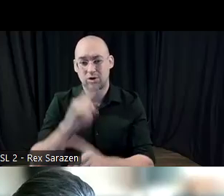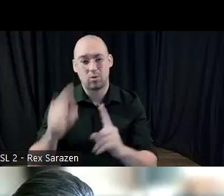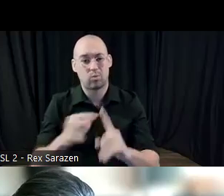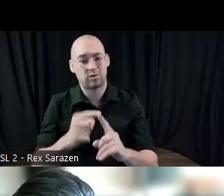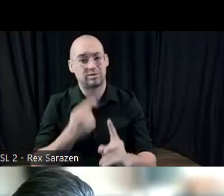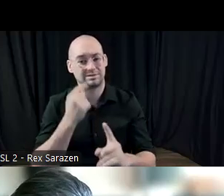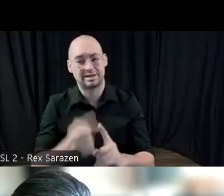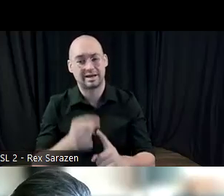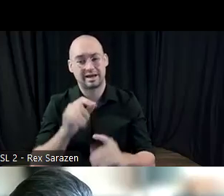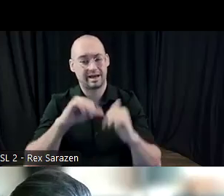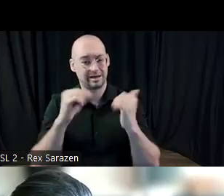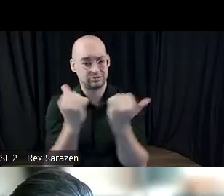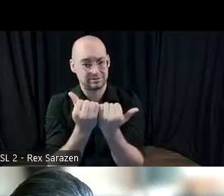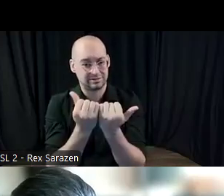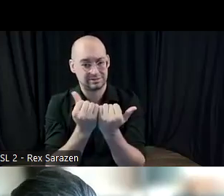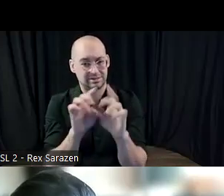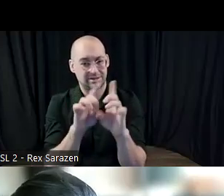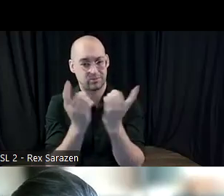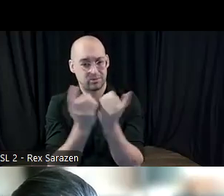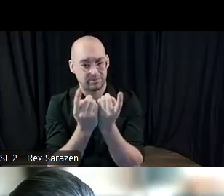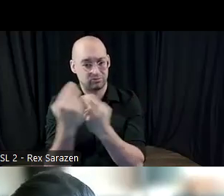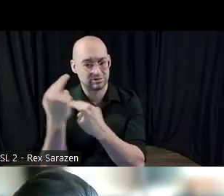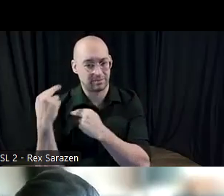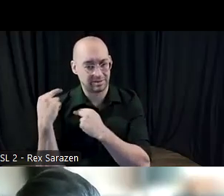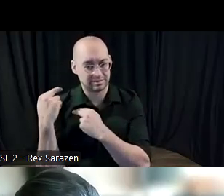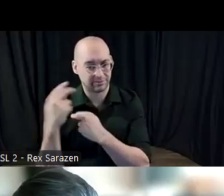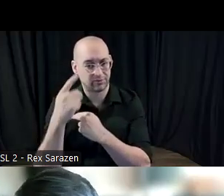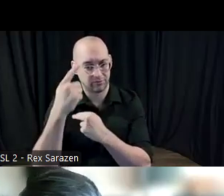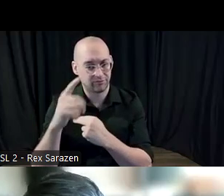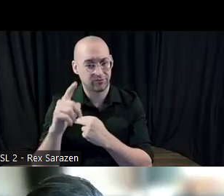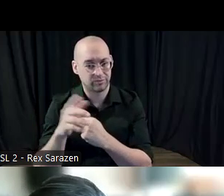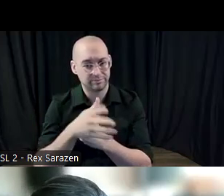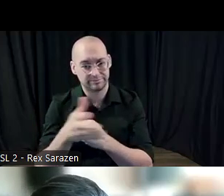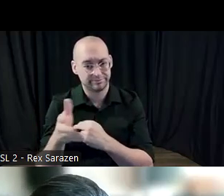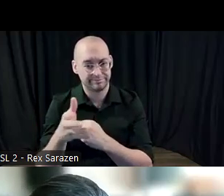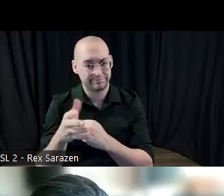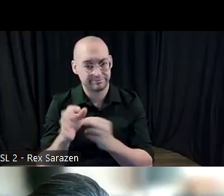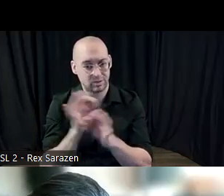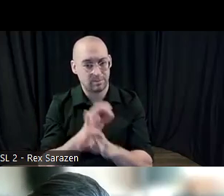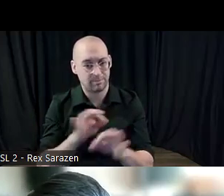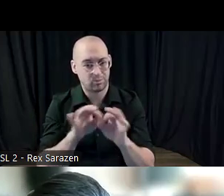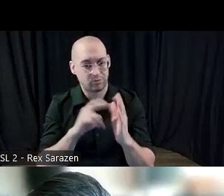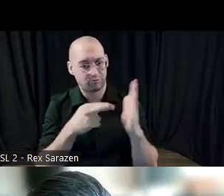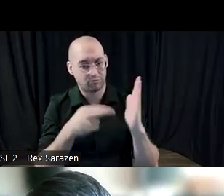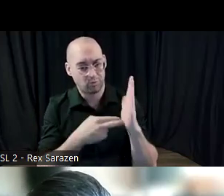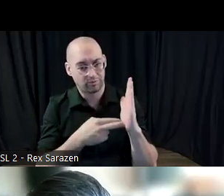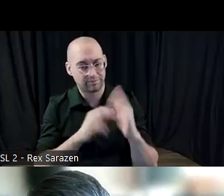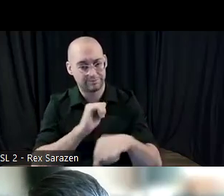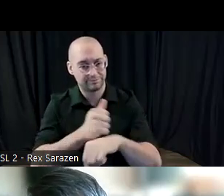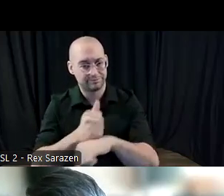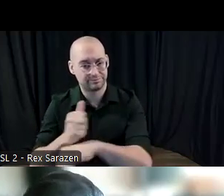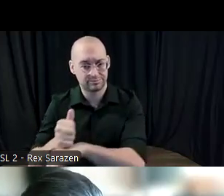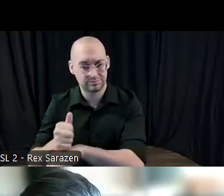the agencies or departments responsible for the key roles and implementation, that we make sure